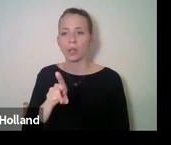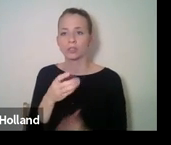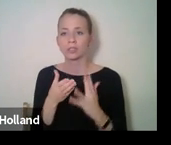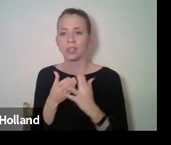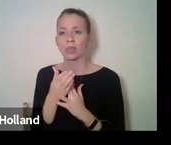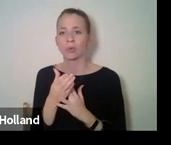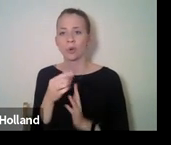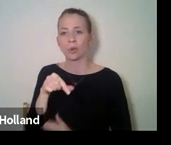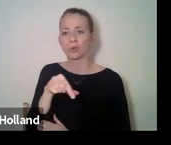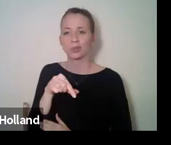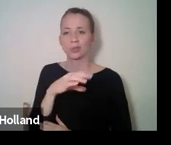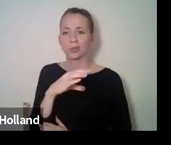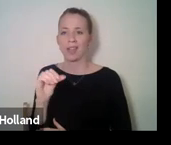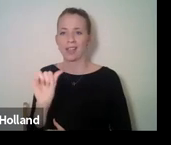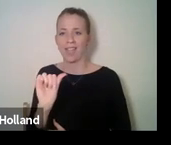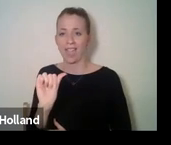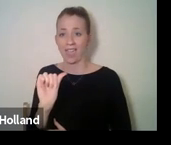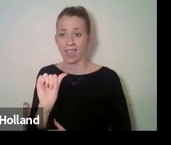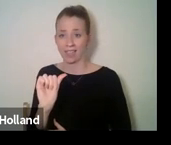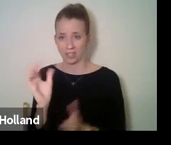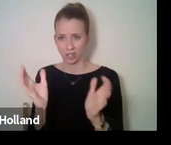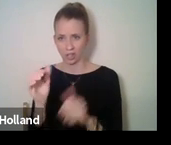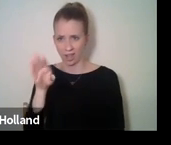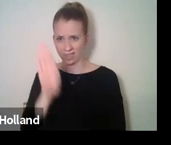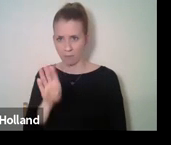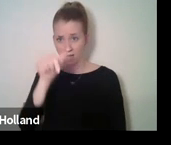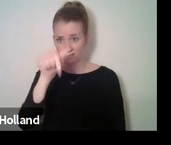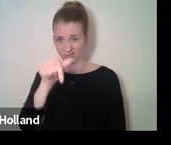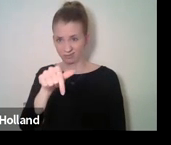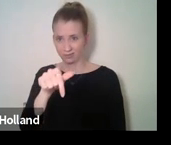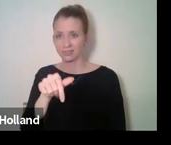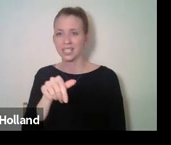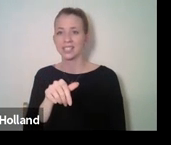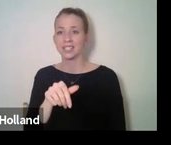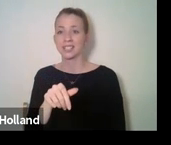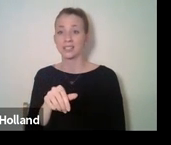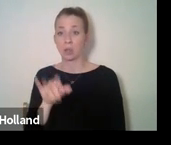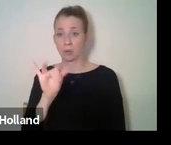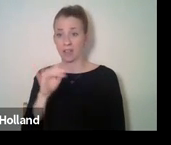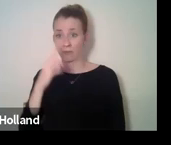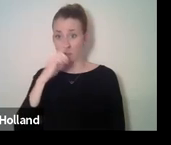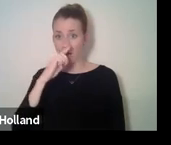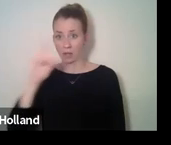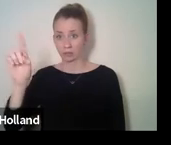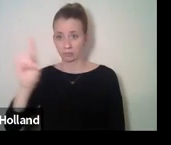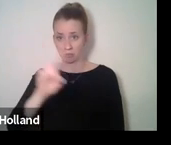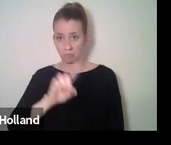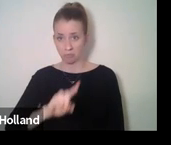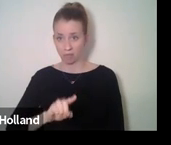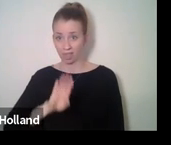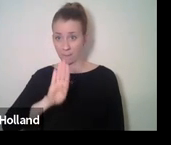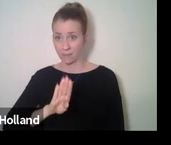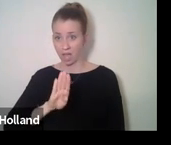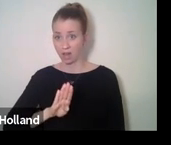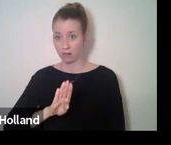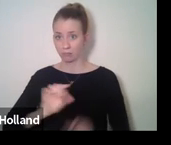the Q&A button. So if you find the Zoom toolbar near the bottom of your screen, usually,